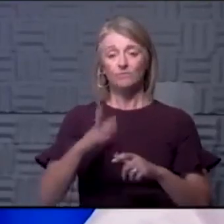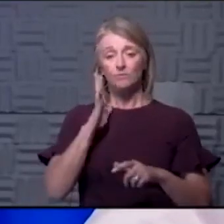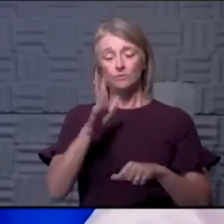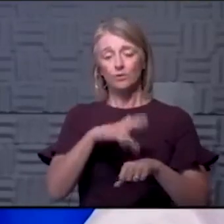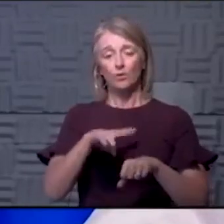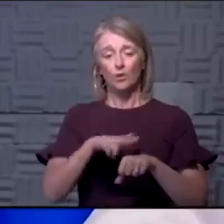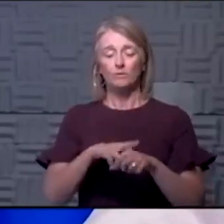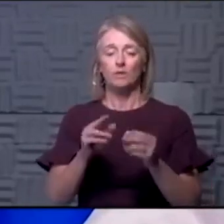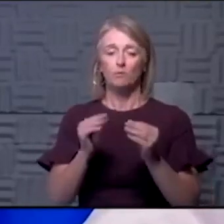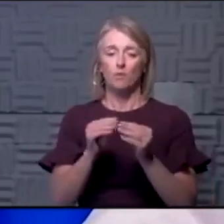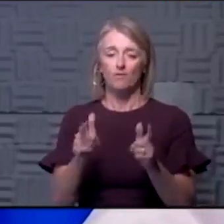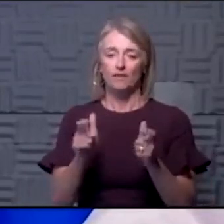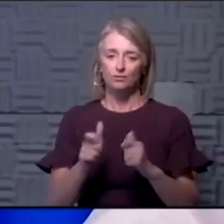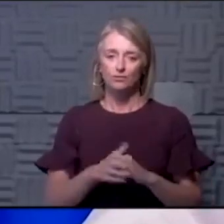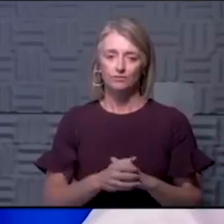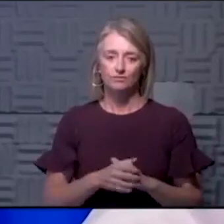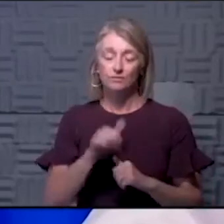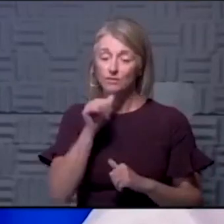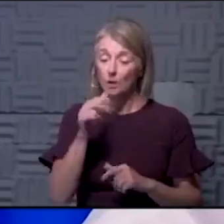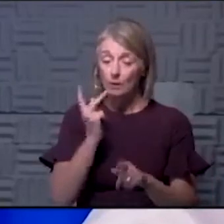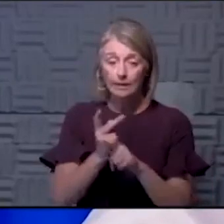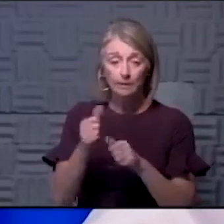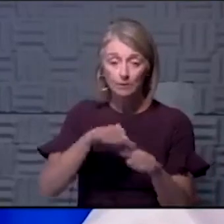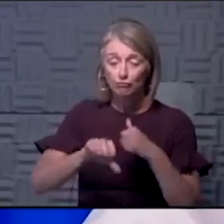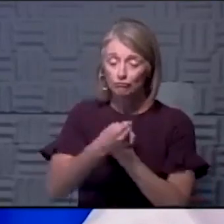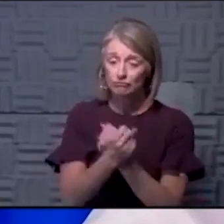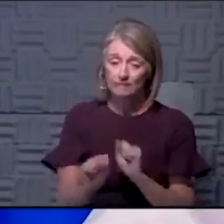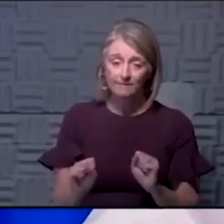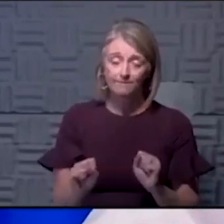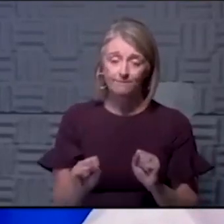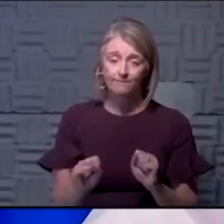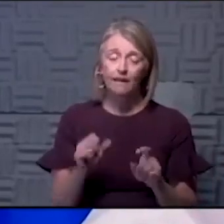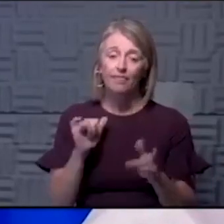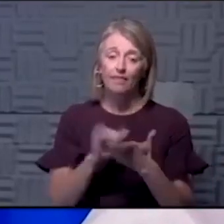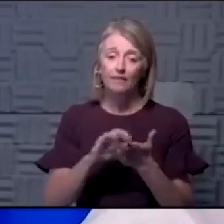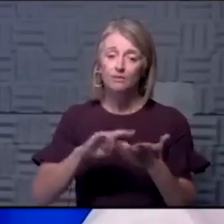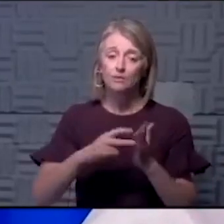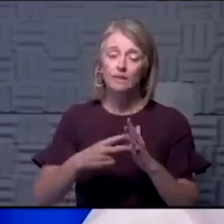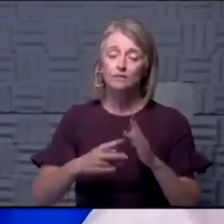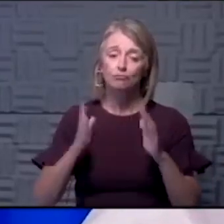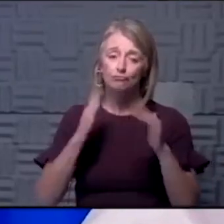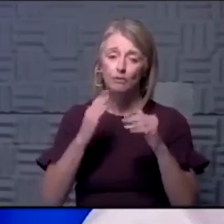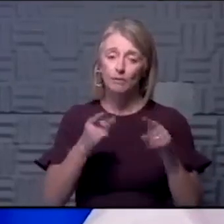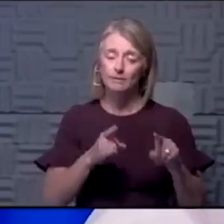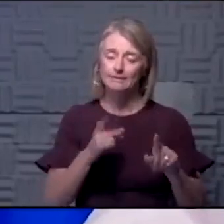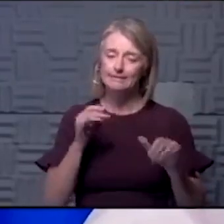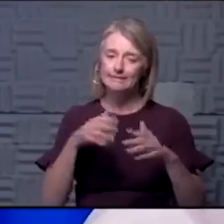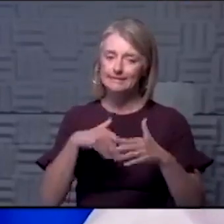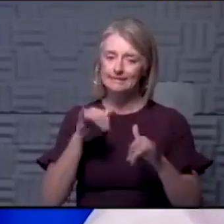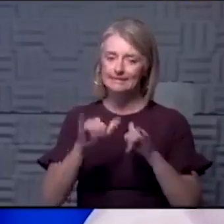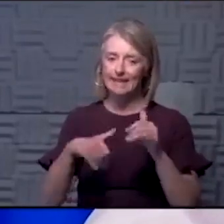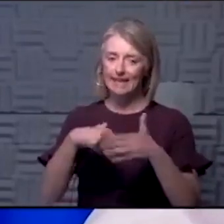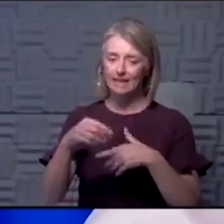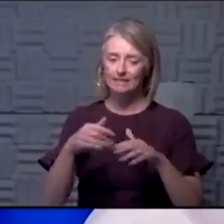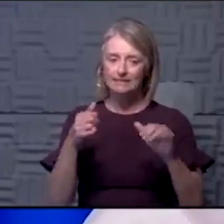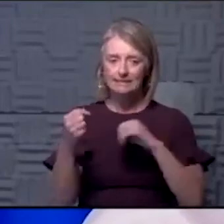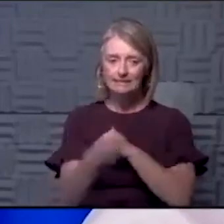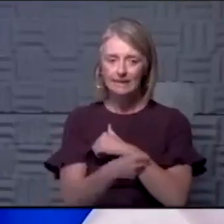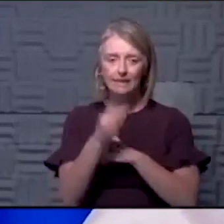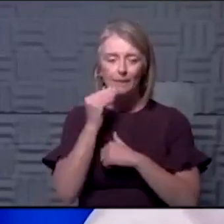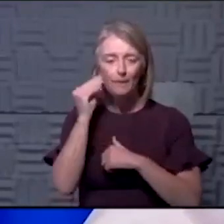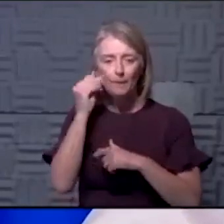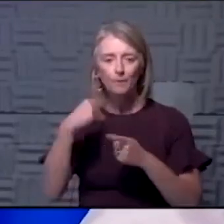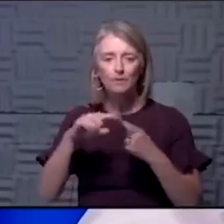normalcy a lot faster. When we don't keep each other safe, you see, that's when trouble comes. So stay out of trouble. Shelter in place when you